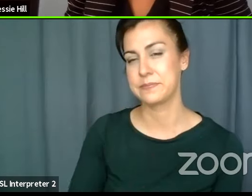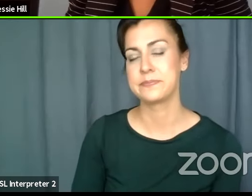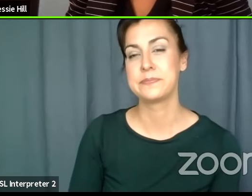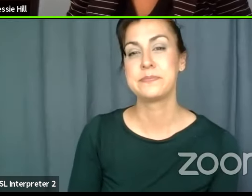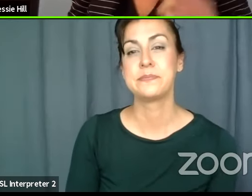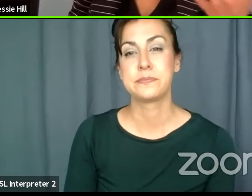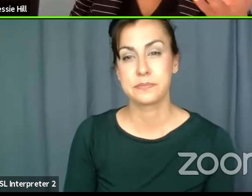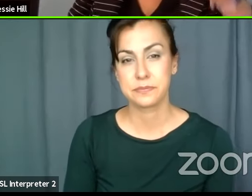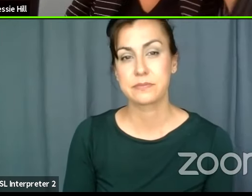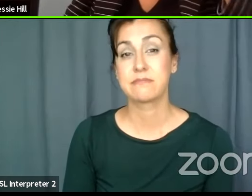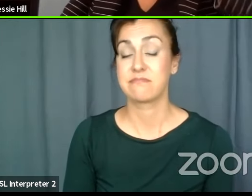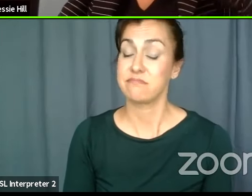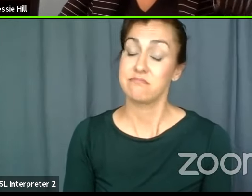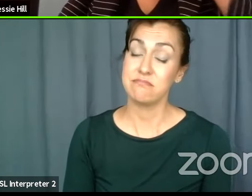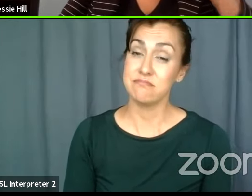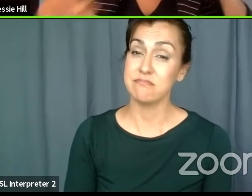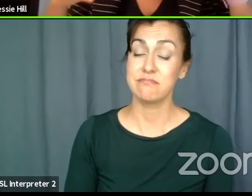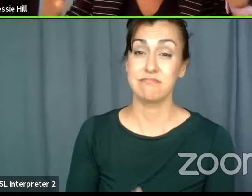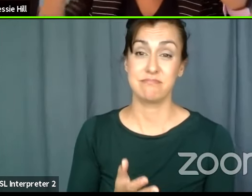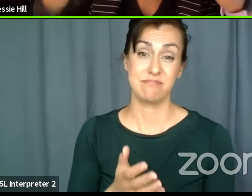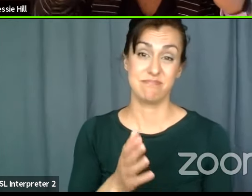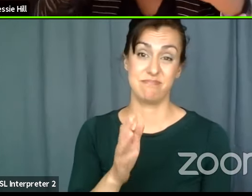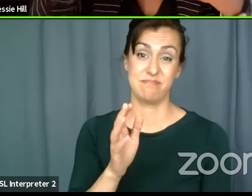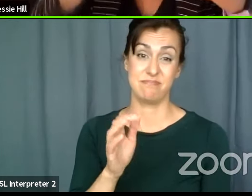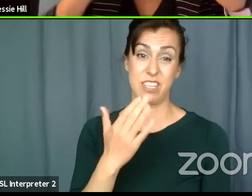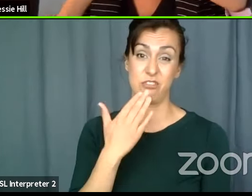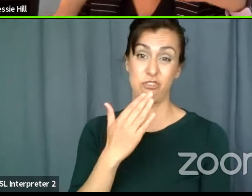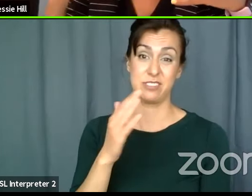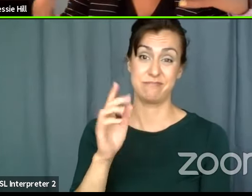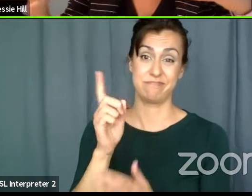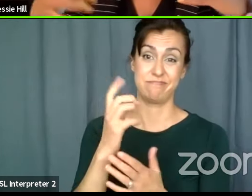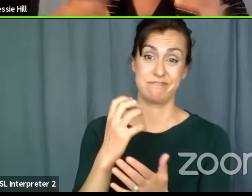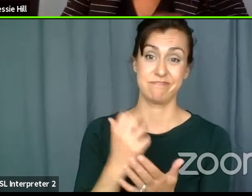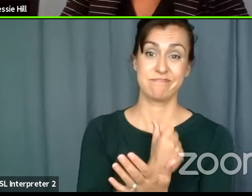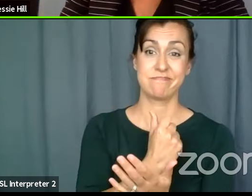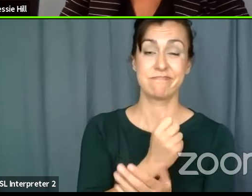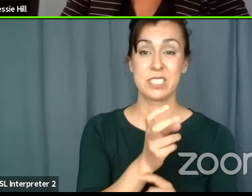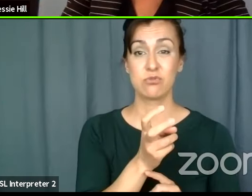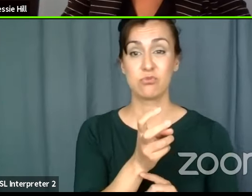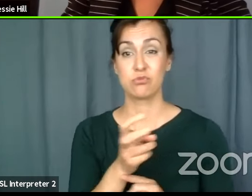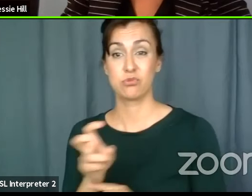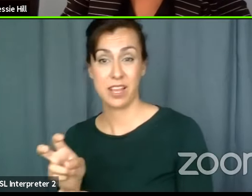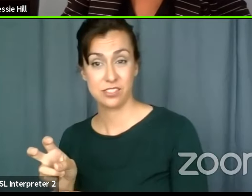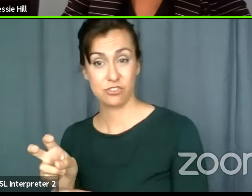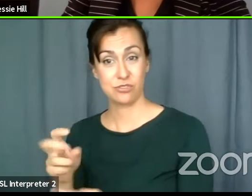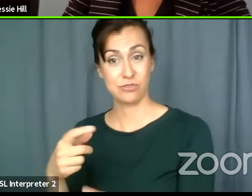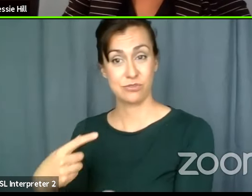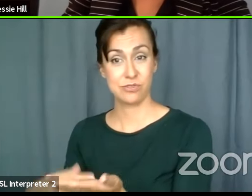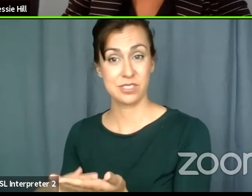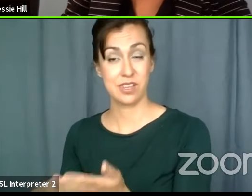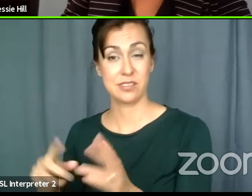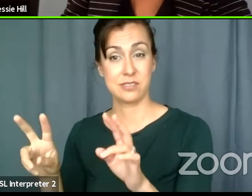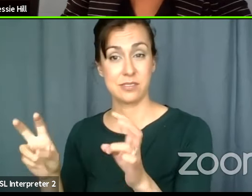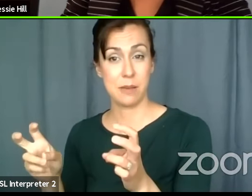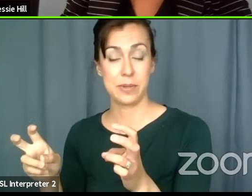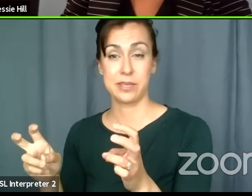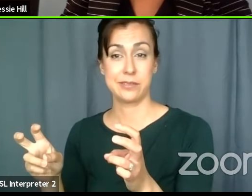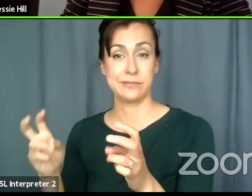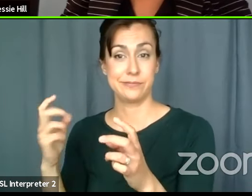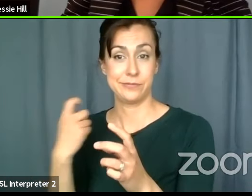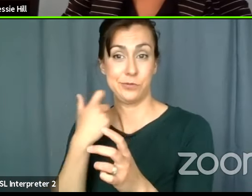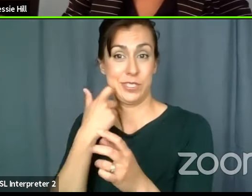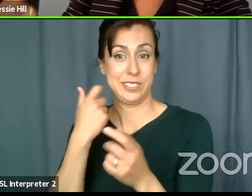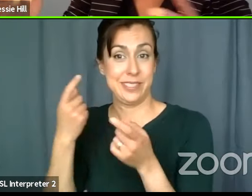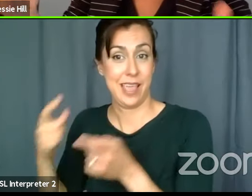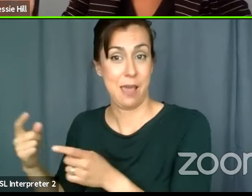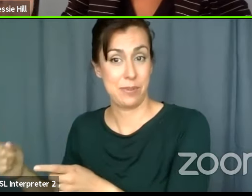So maybe that's a good moment to sort of transition into talking a little more specifically about what has been happening